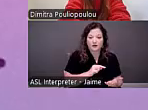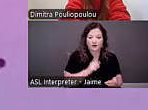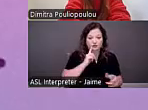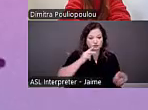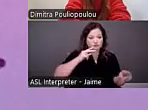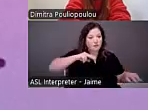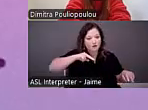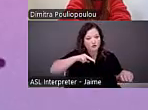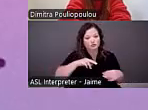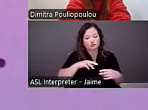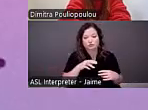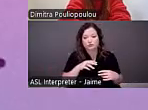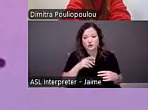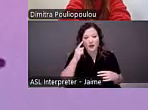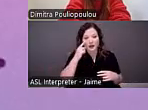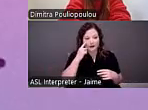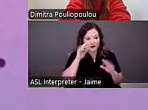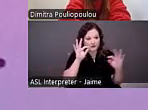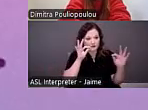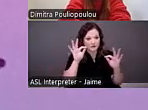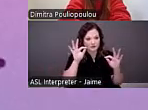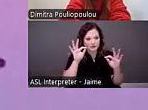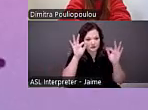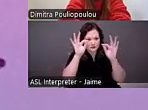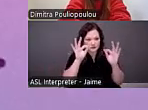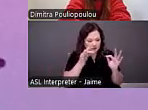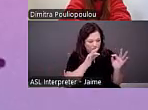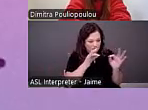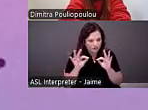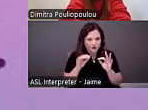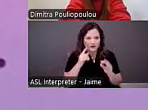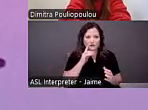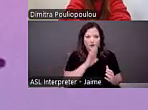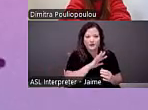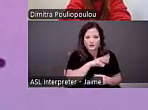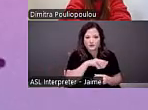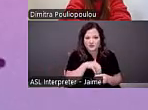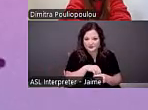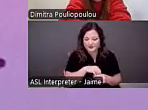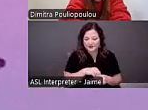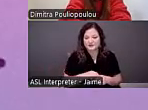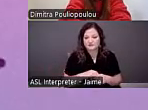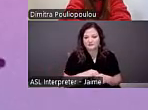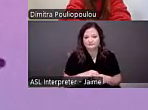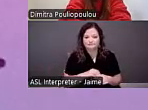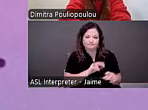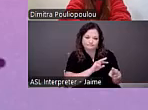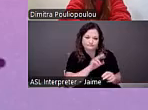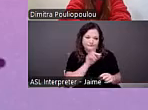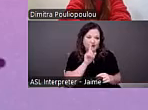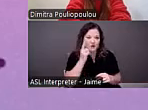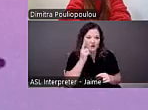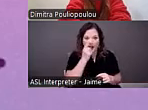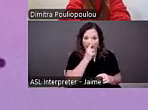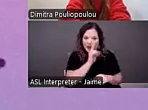monitor the eye movement of the participants, and we searched for specific eye patterns